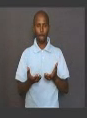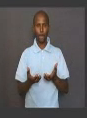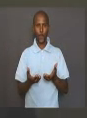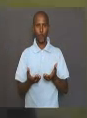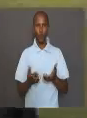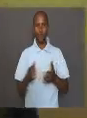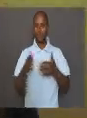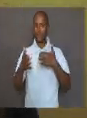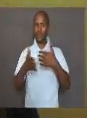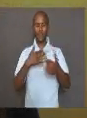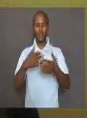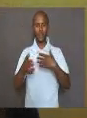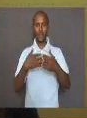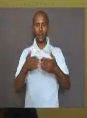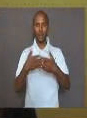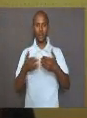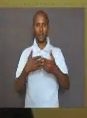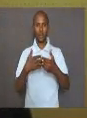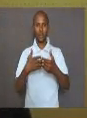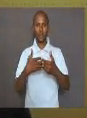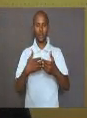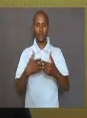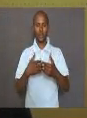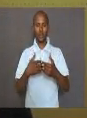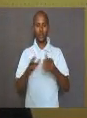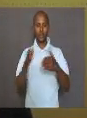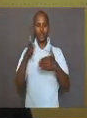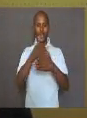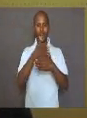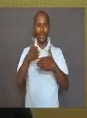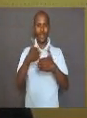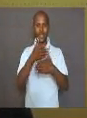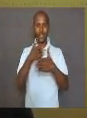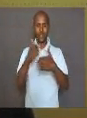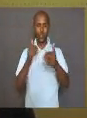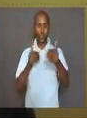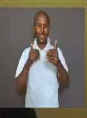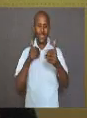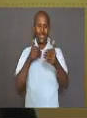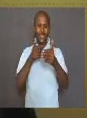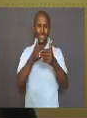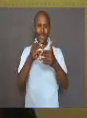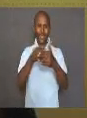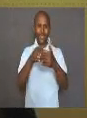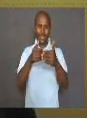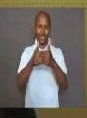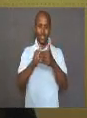It is easier to round the class interval to the nearest whole number.